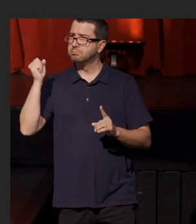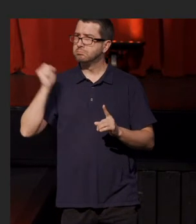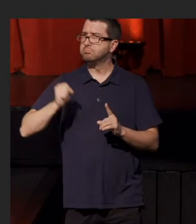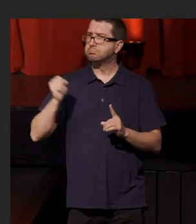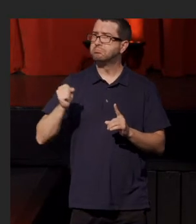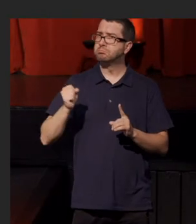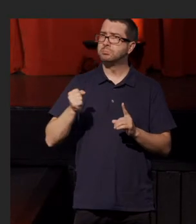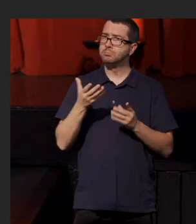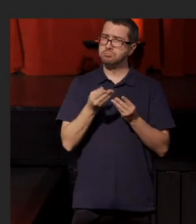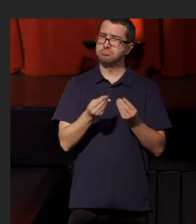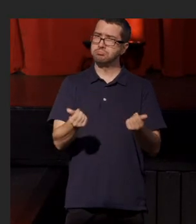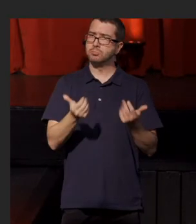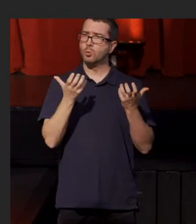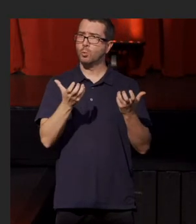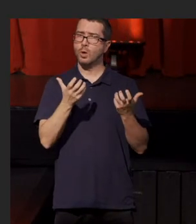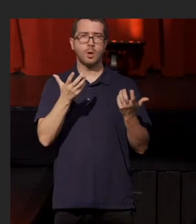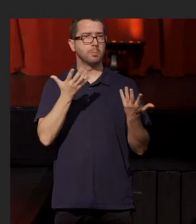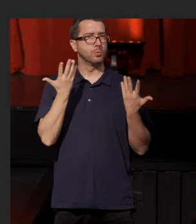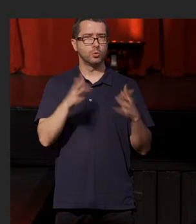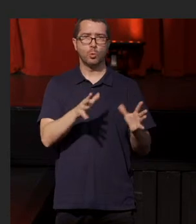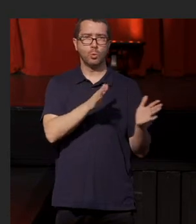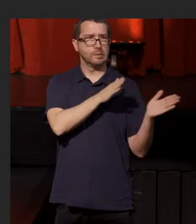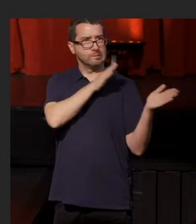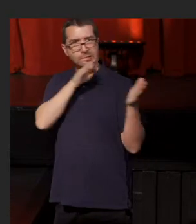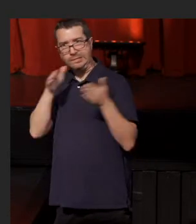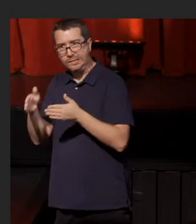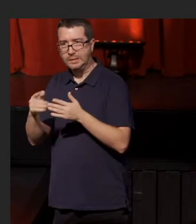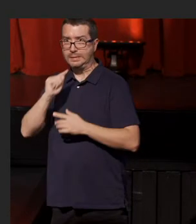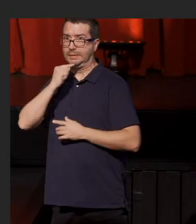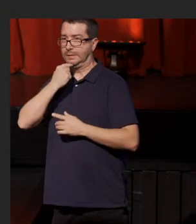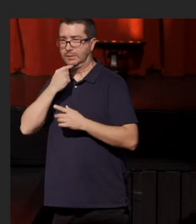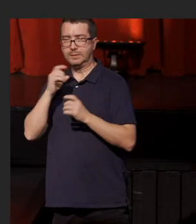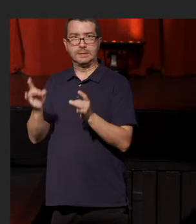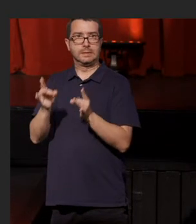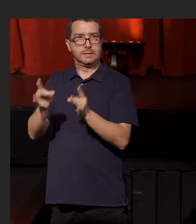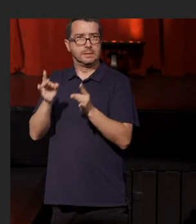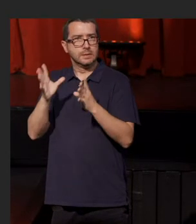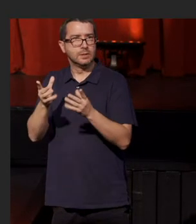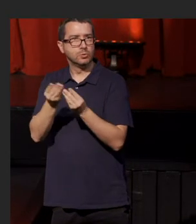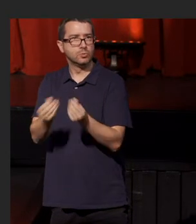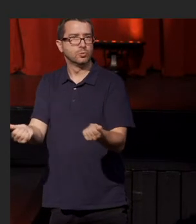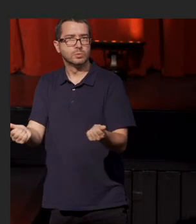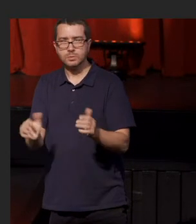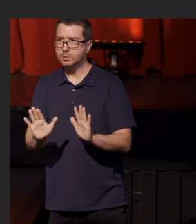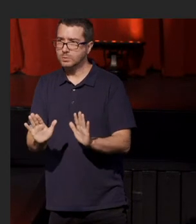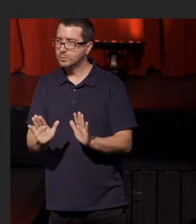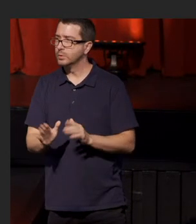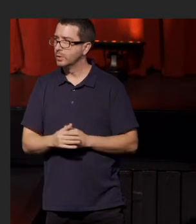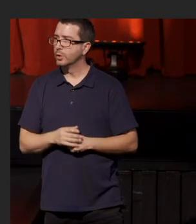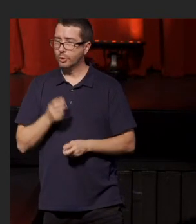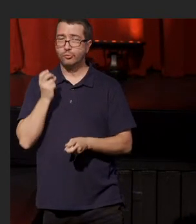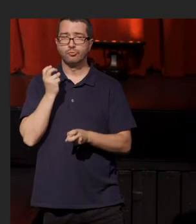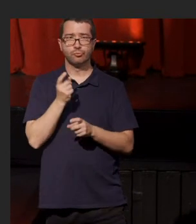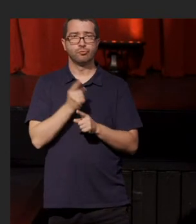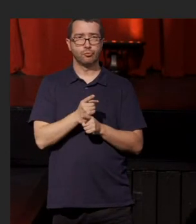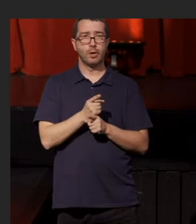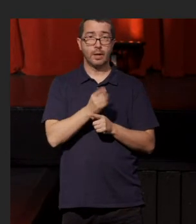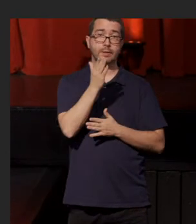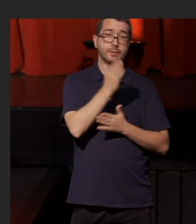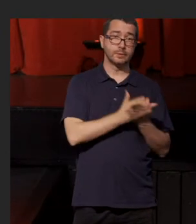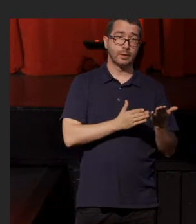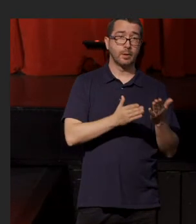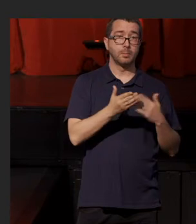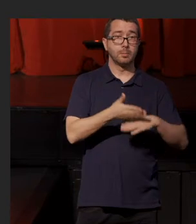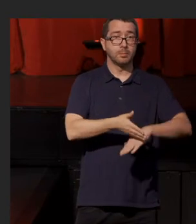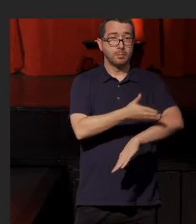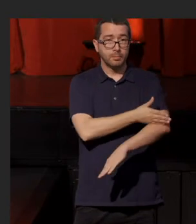move towards extreme solutions when it comes to dealing with some of the problems that we're talking about. Might make things worse in some cases. Mm-hmm. And of course,